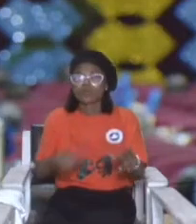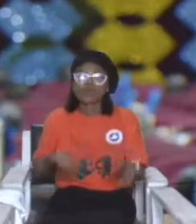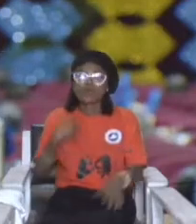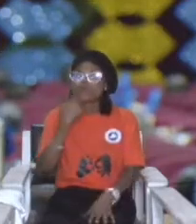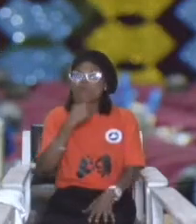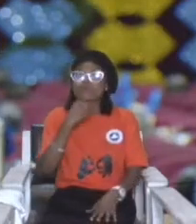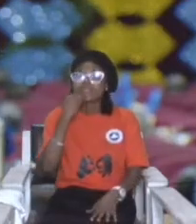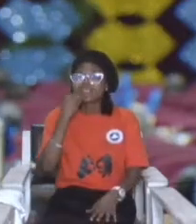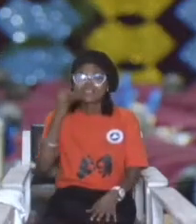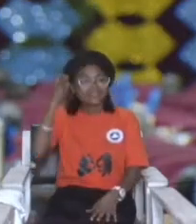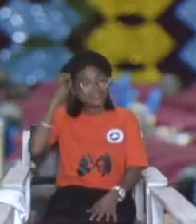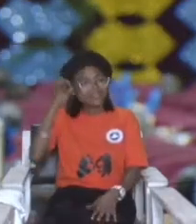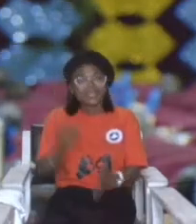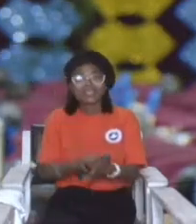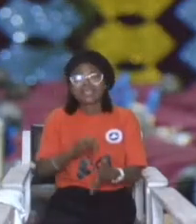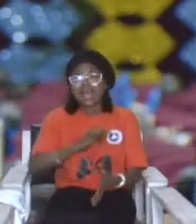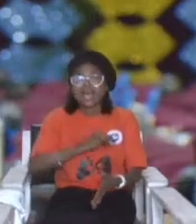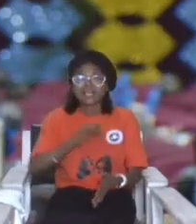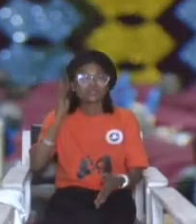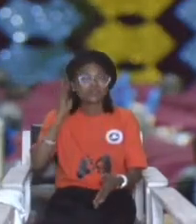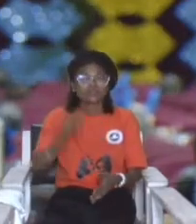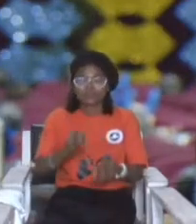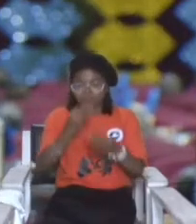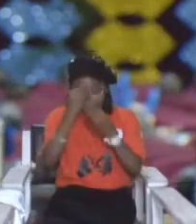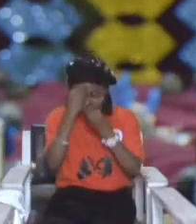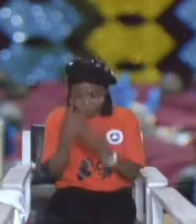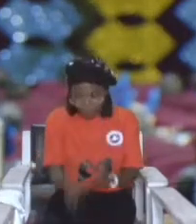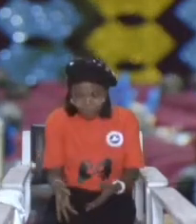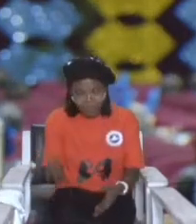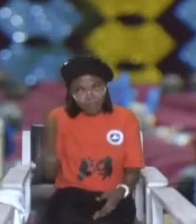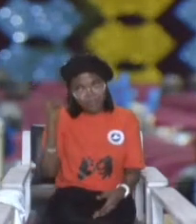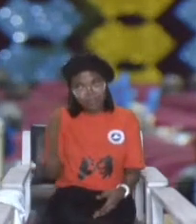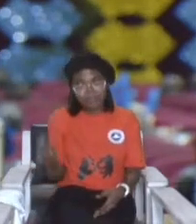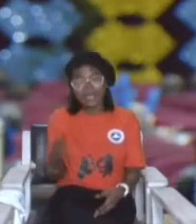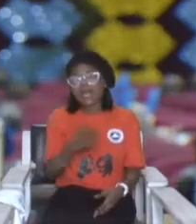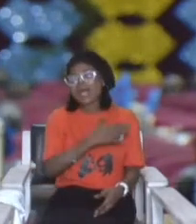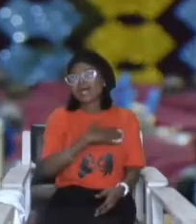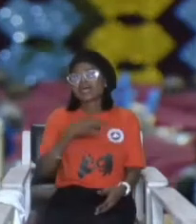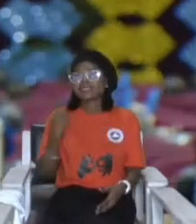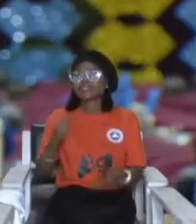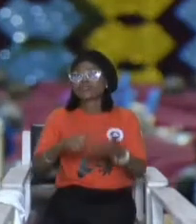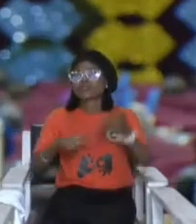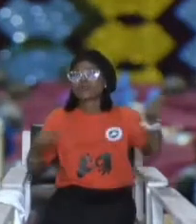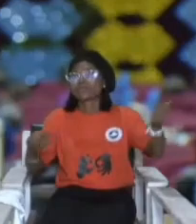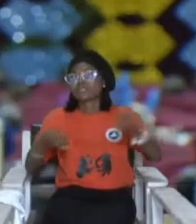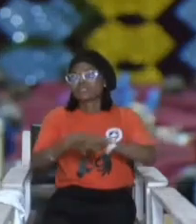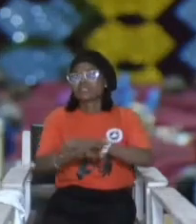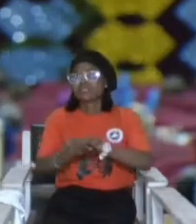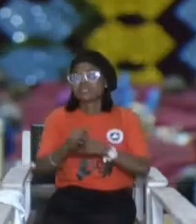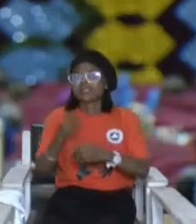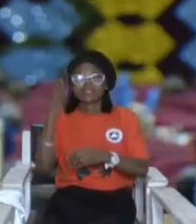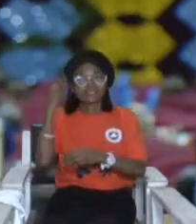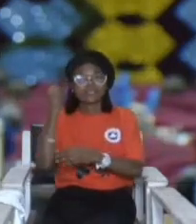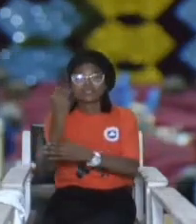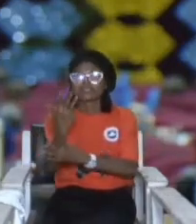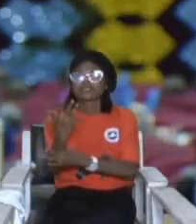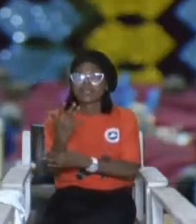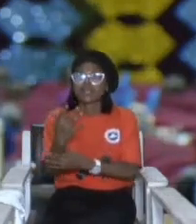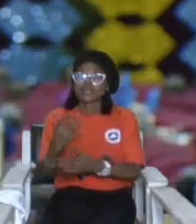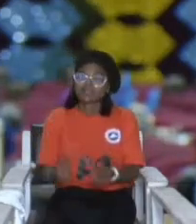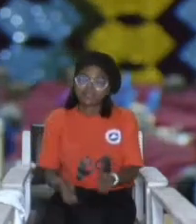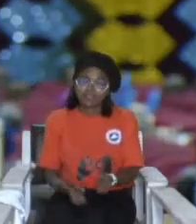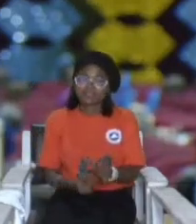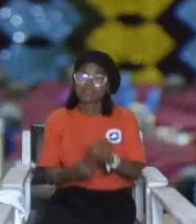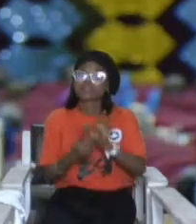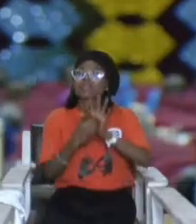I should obey him? And the rod of fire in Moses' hand performed almost all the miracles